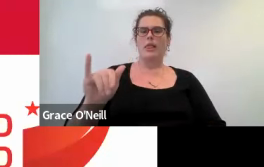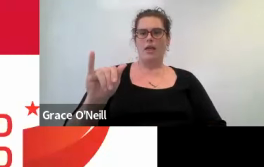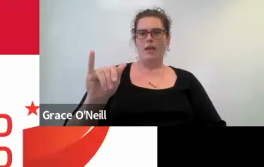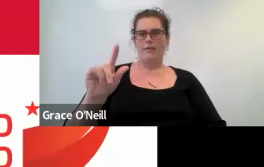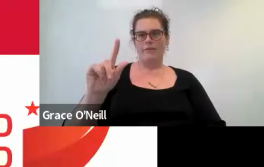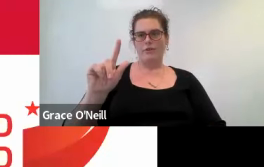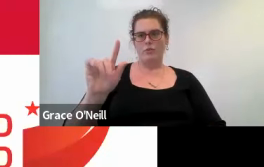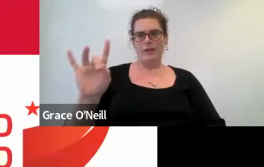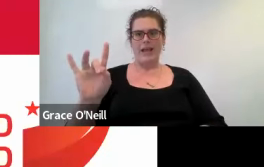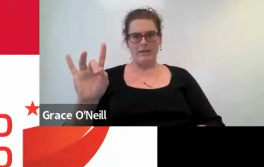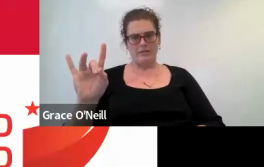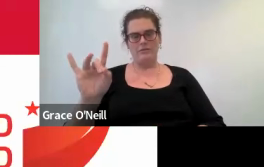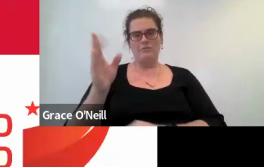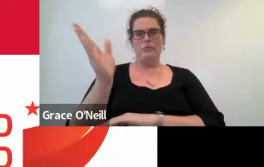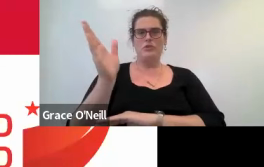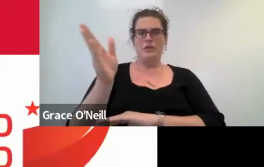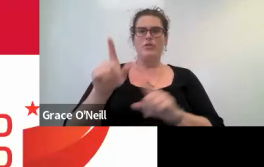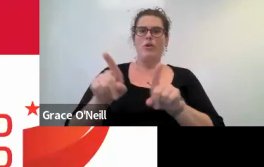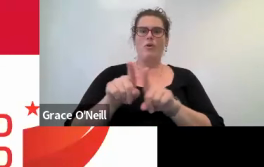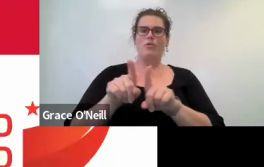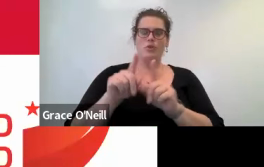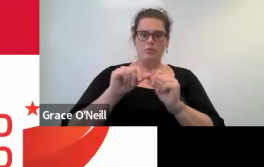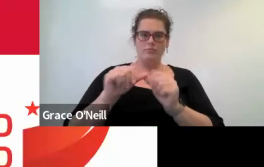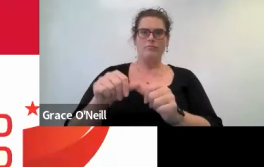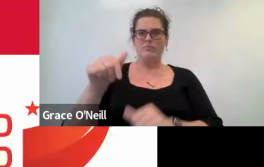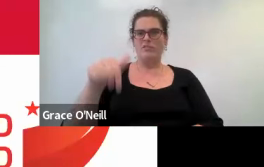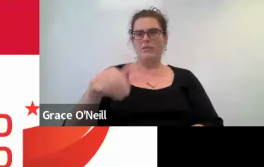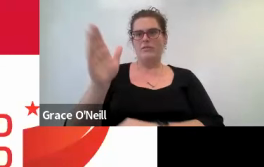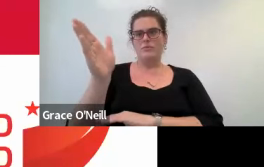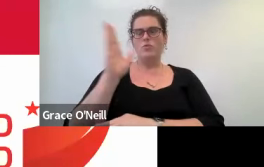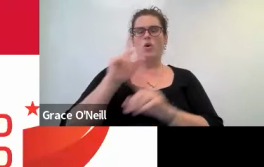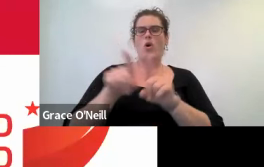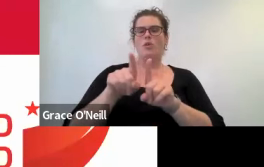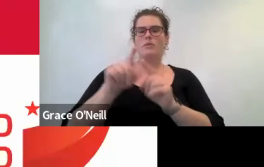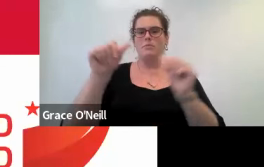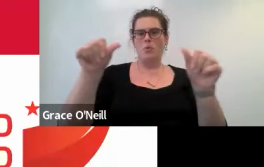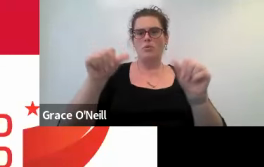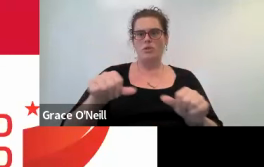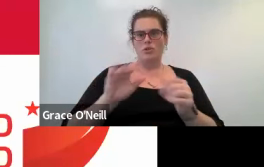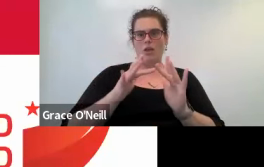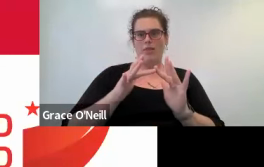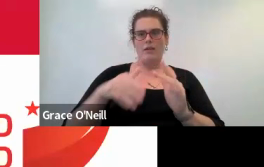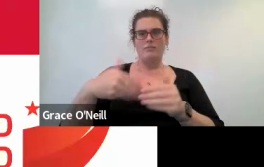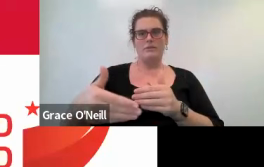28th presentation. It's also posted online, and this presentation will also be posted online. Next slide, please.